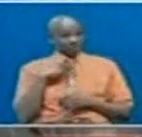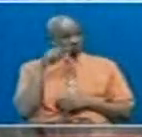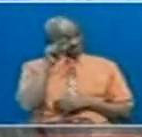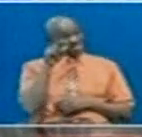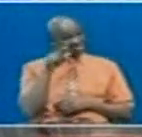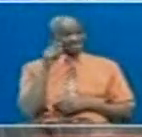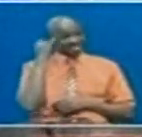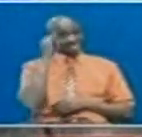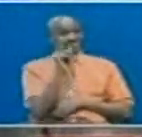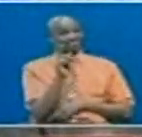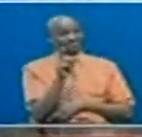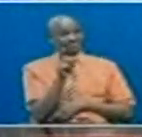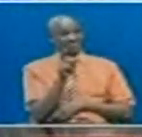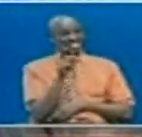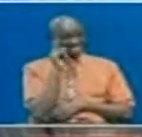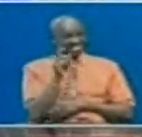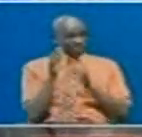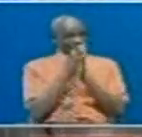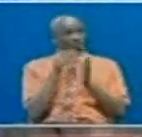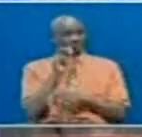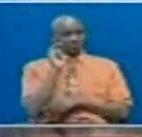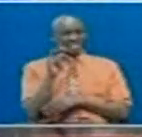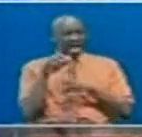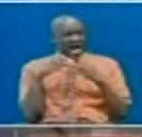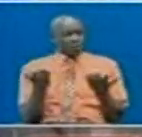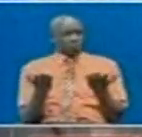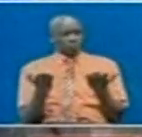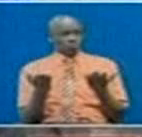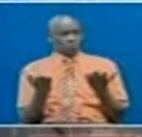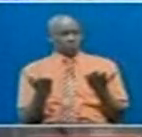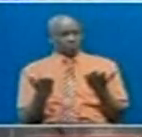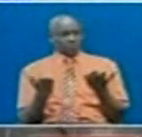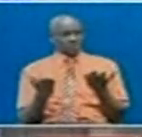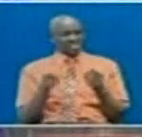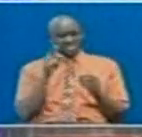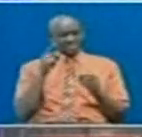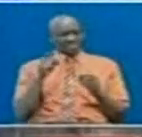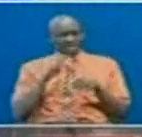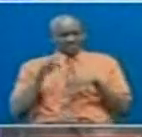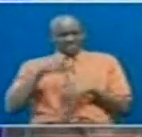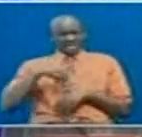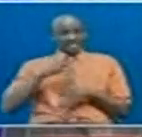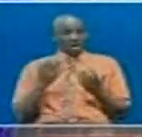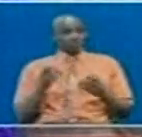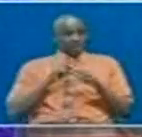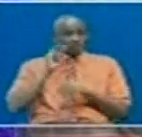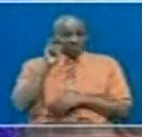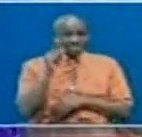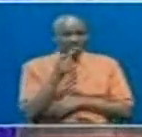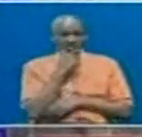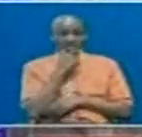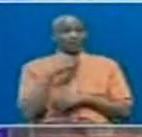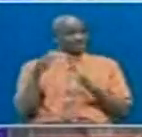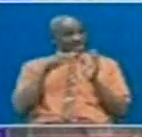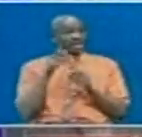phenomenon and the narrative of how it relates. And therefore, when you realize that an area like